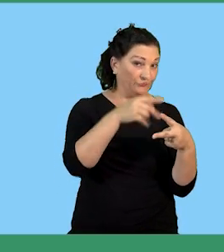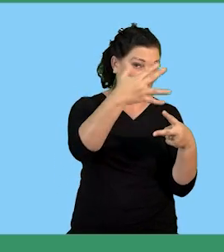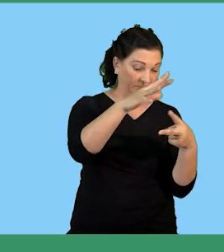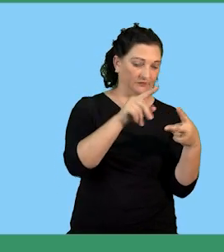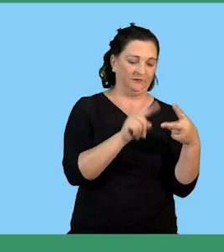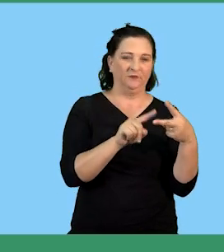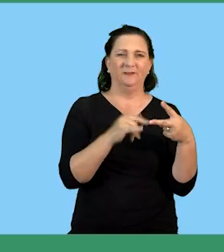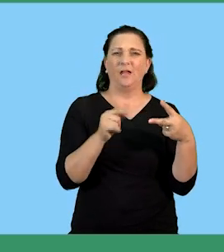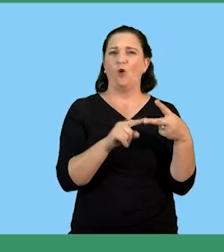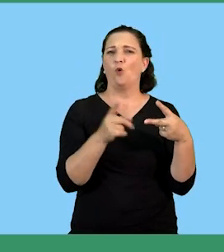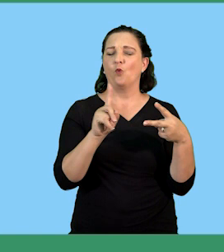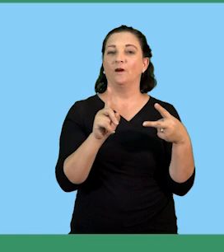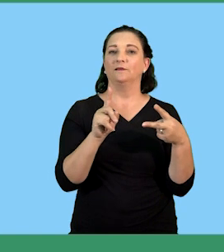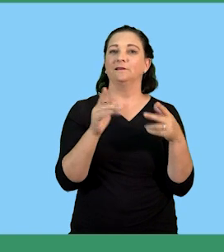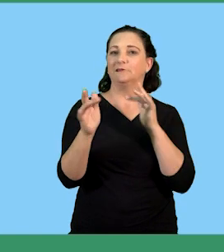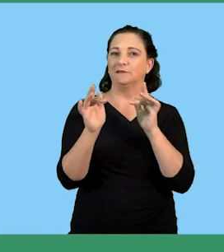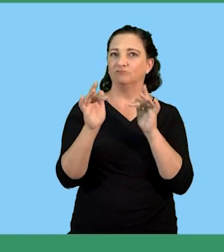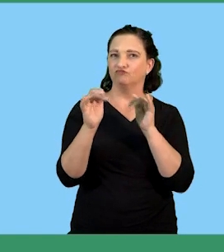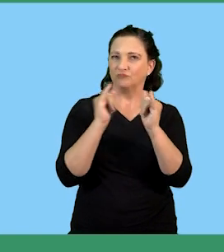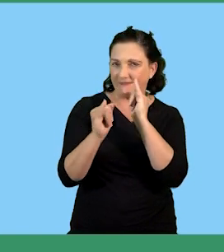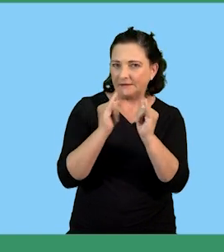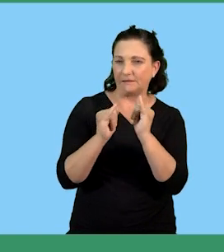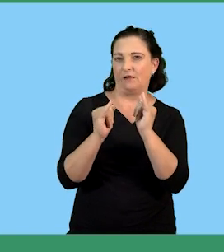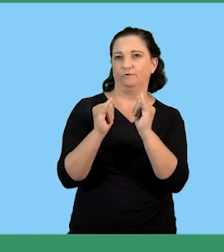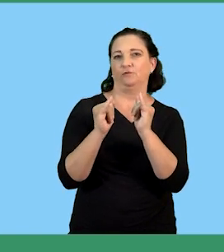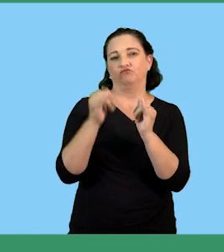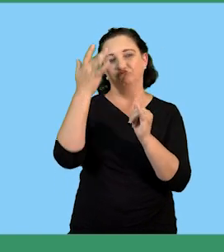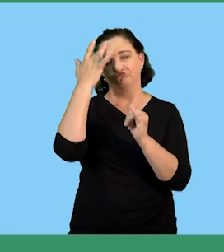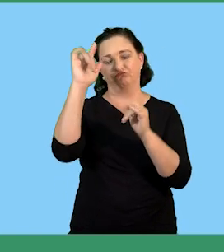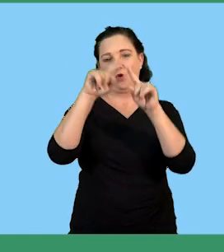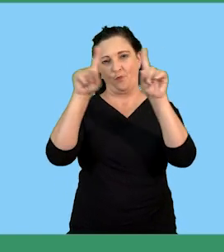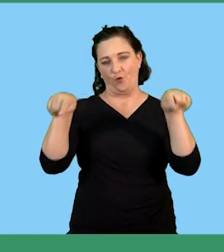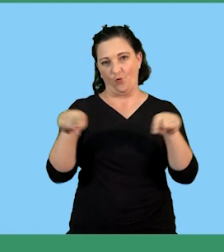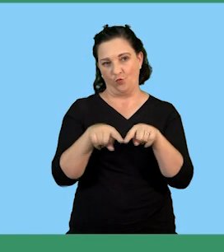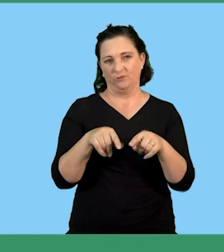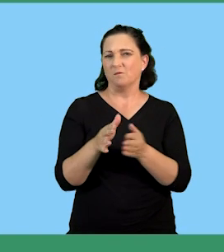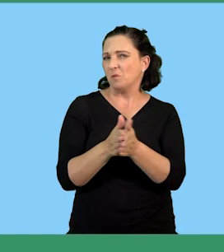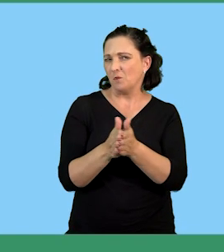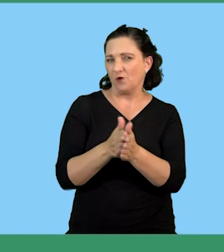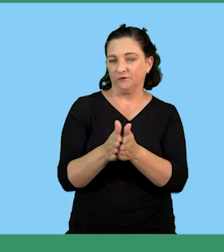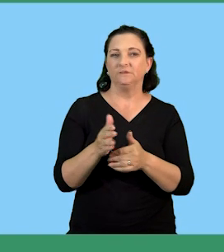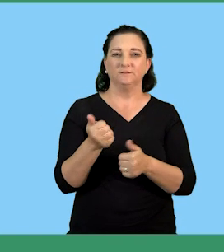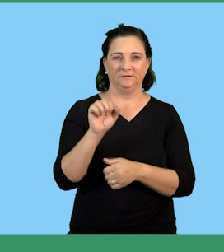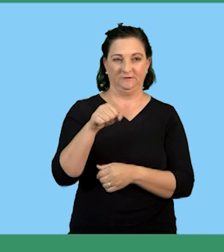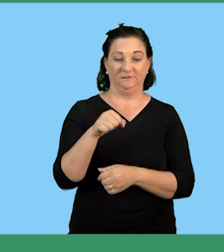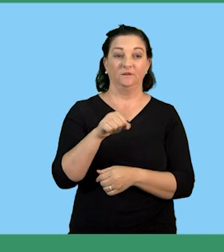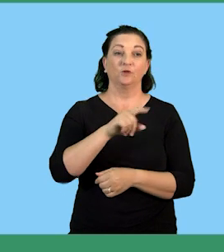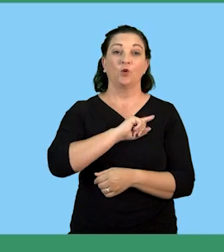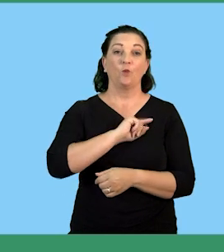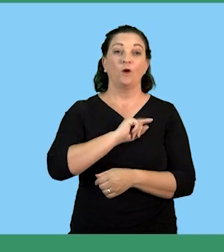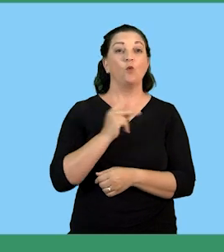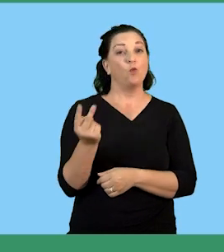Secondly, we've got interactive whiteboard or smartboard. Right. What is our motivation? She will also